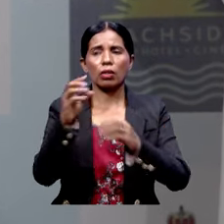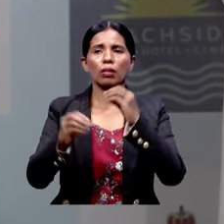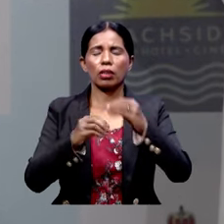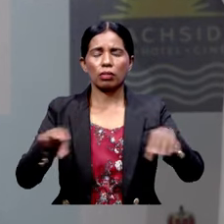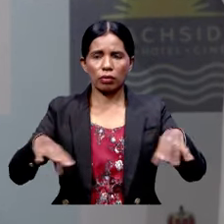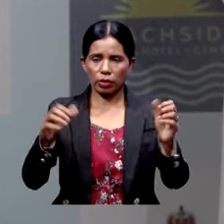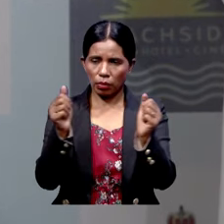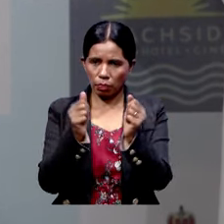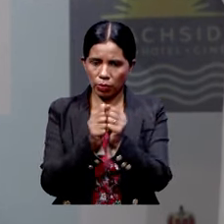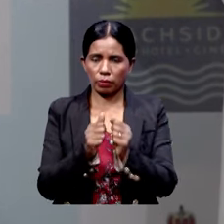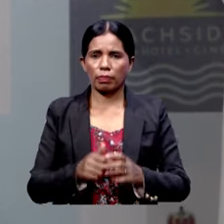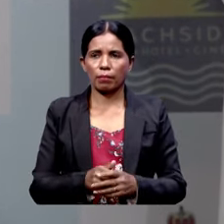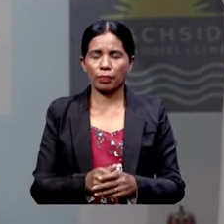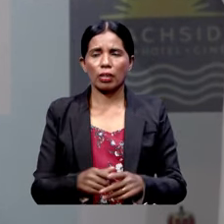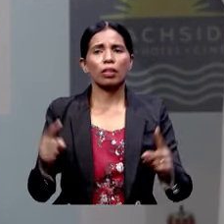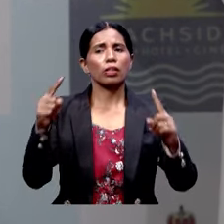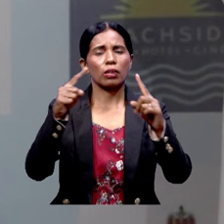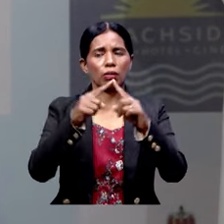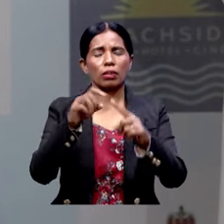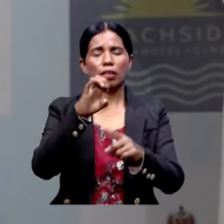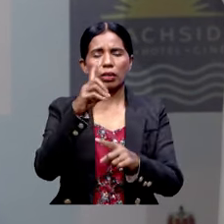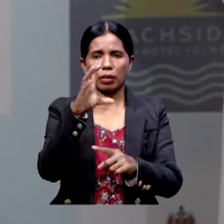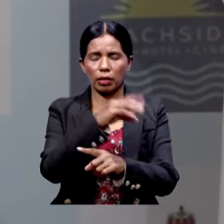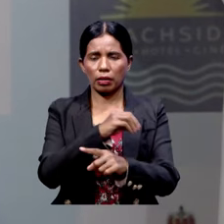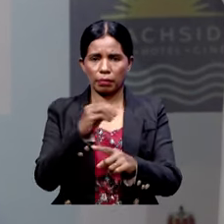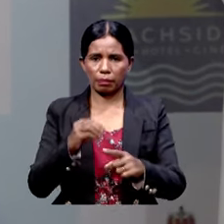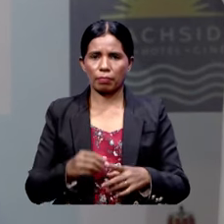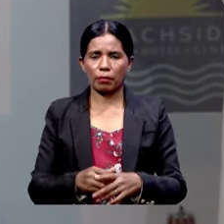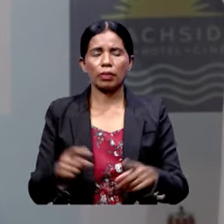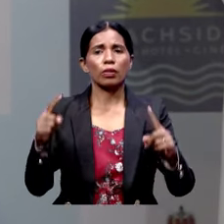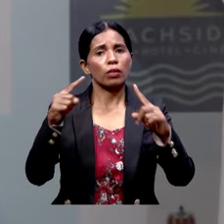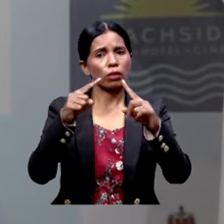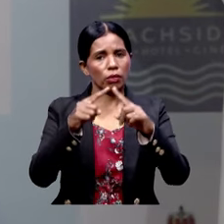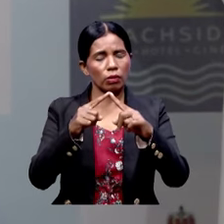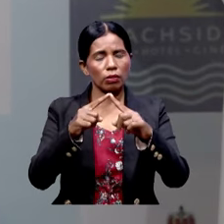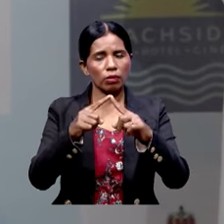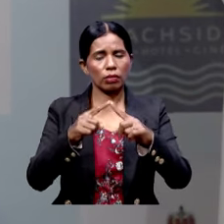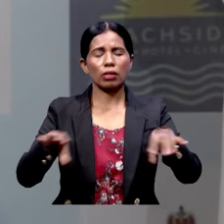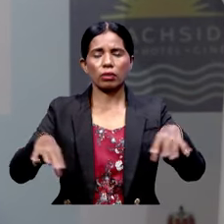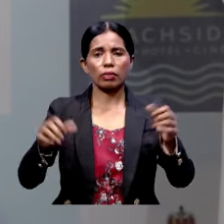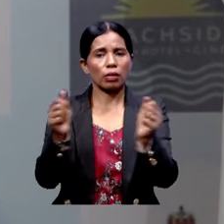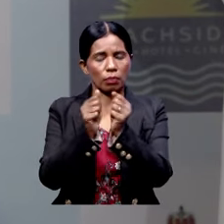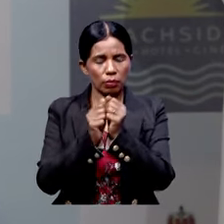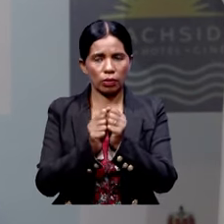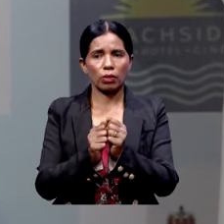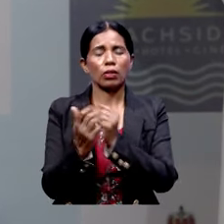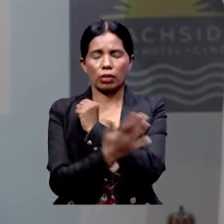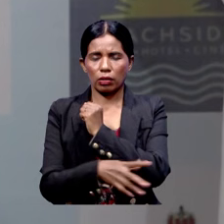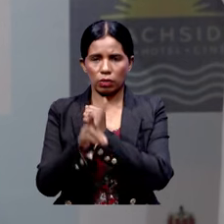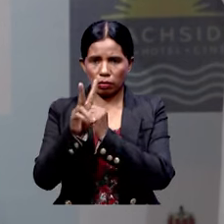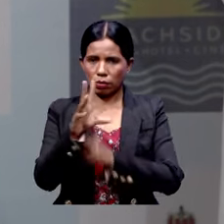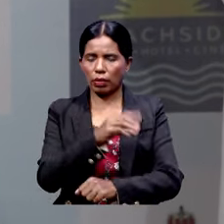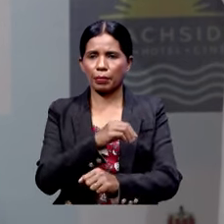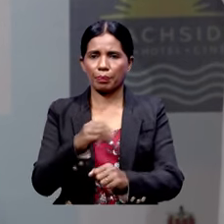press statement to elevate the relationship to comprehensive partnership. And in this paper,